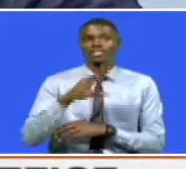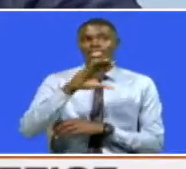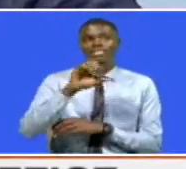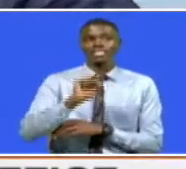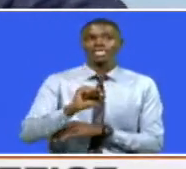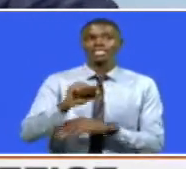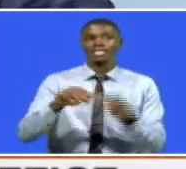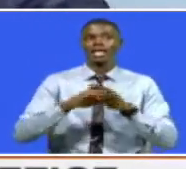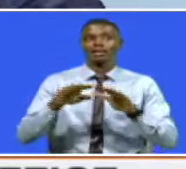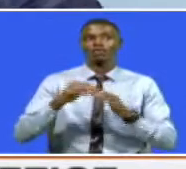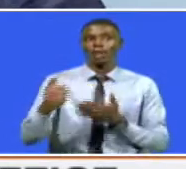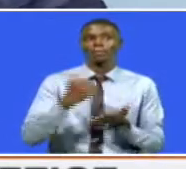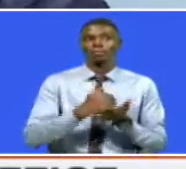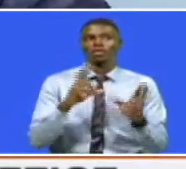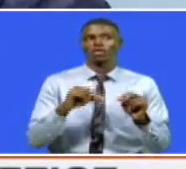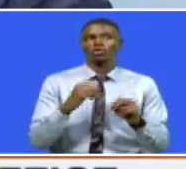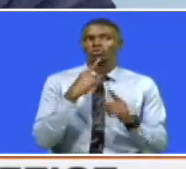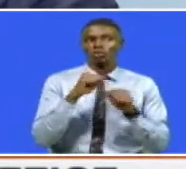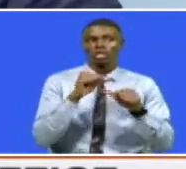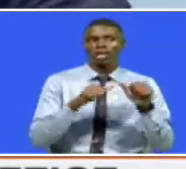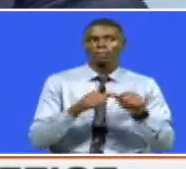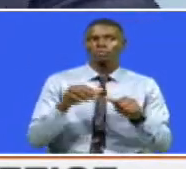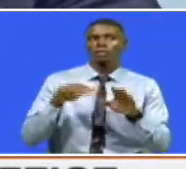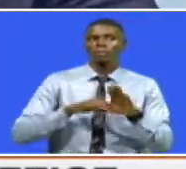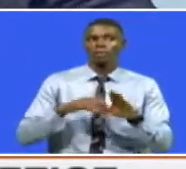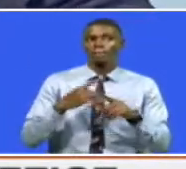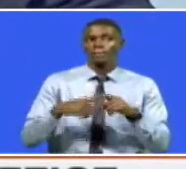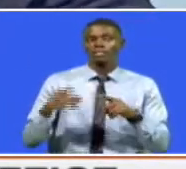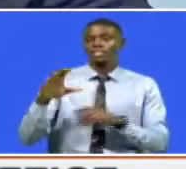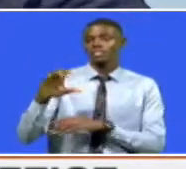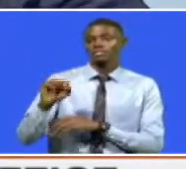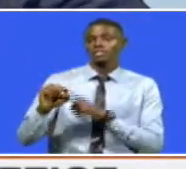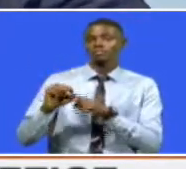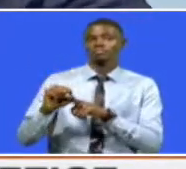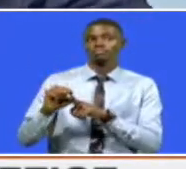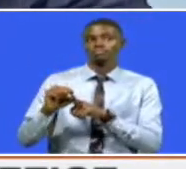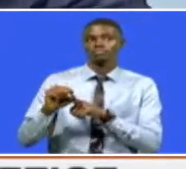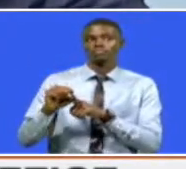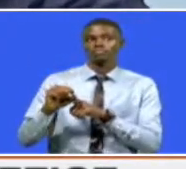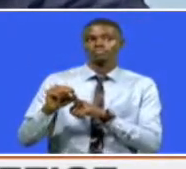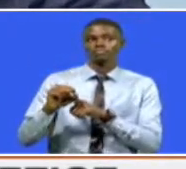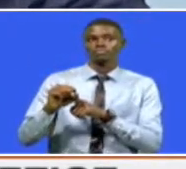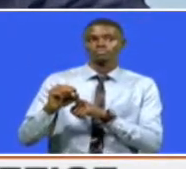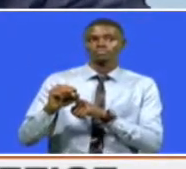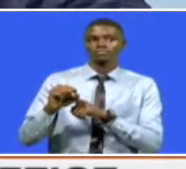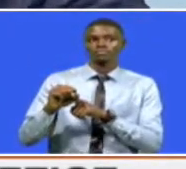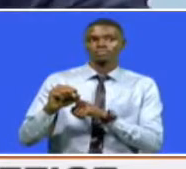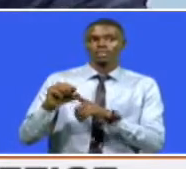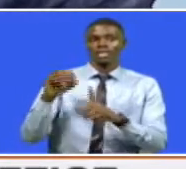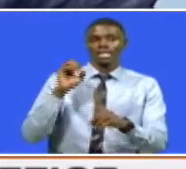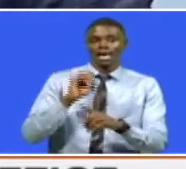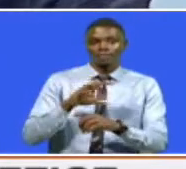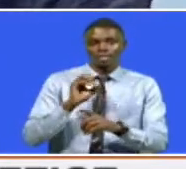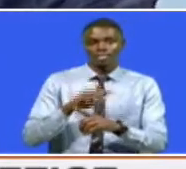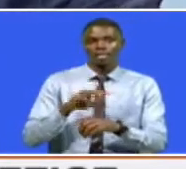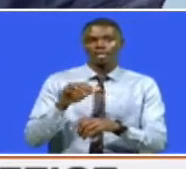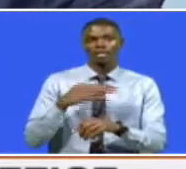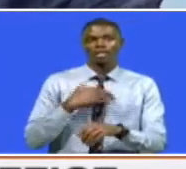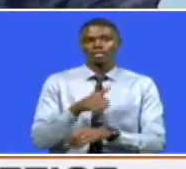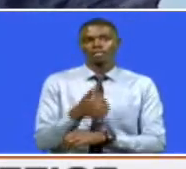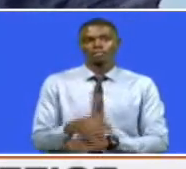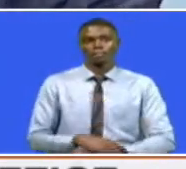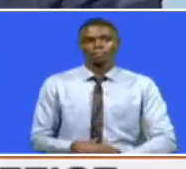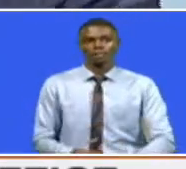level appointments. I'm not just talking about members of the cabinet, but cabinet level appointments. Which includes the other three positions of advisory. Oh, yes. Okay. Yeah.